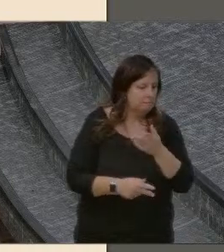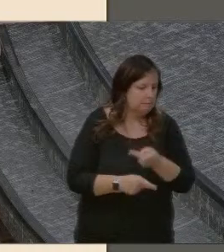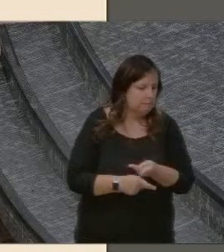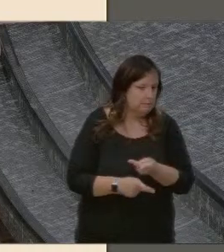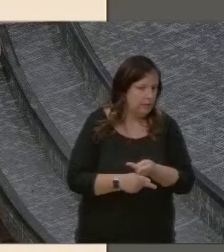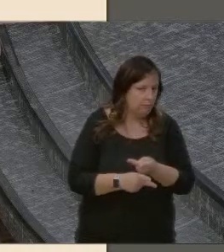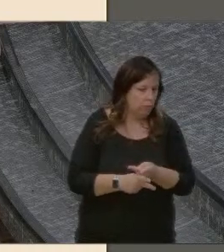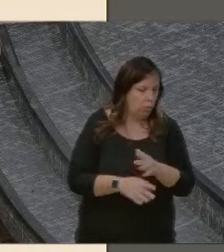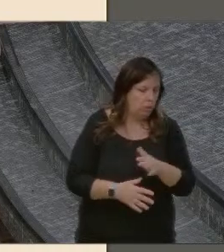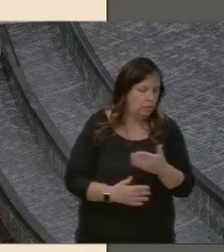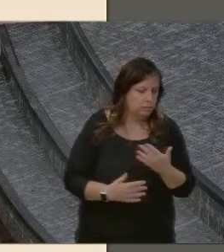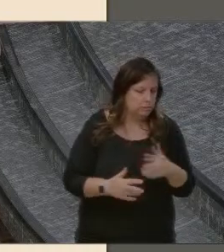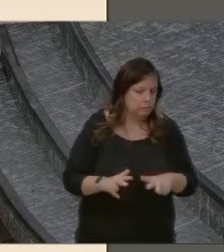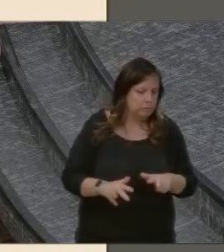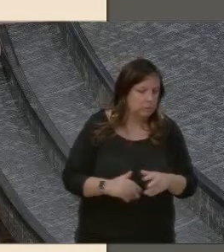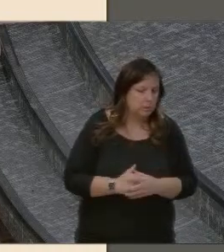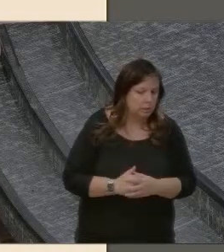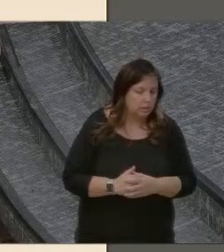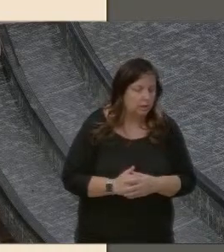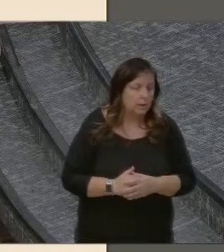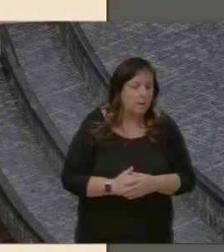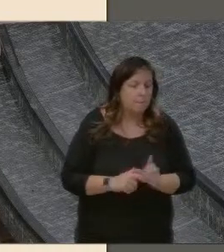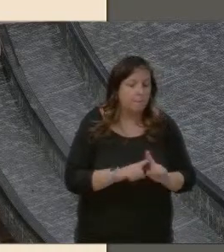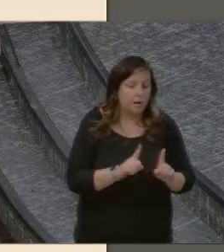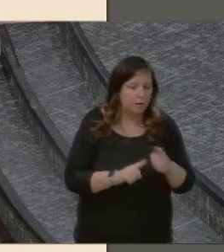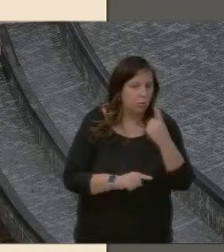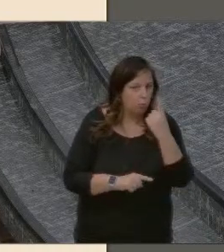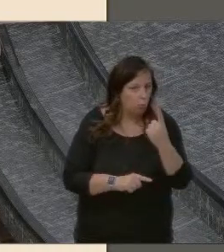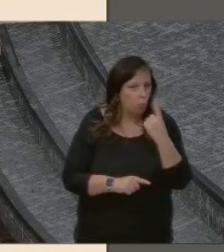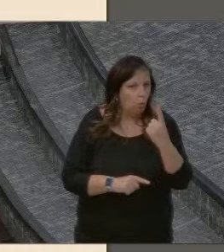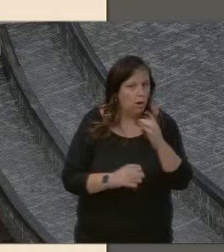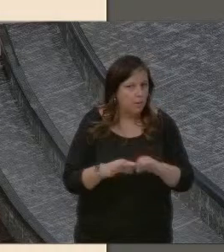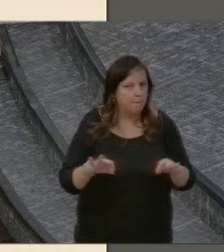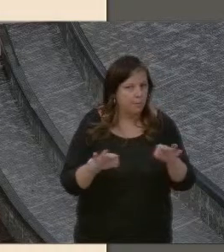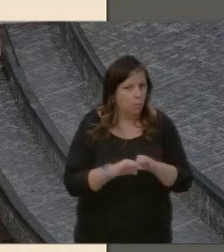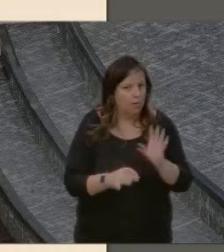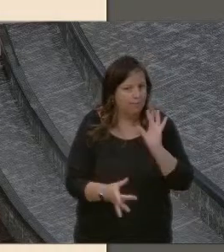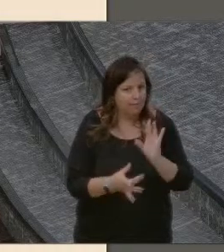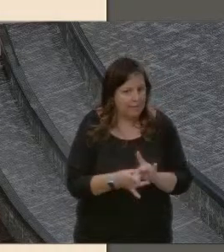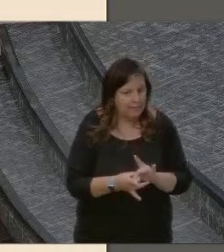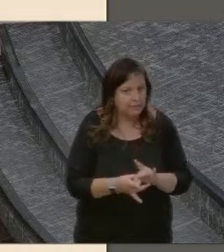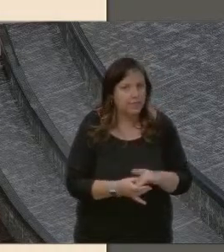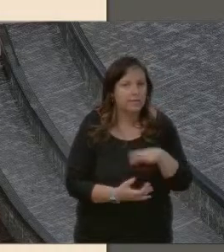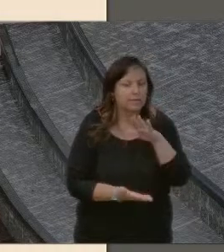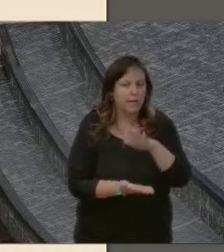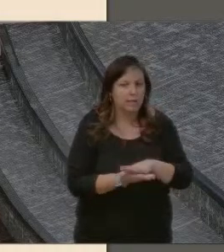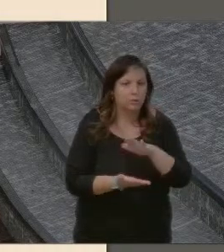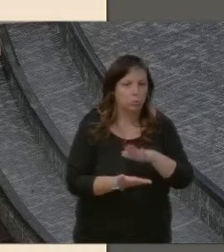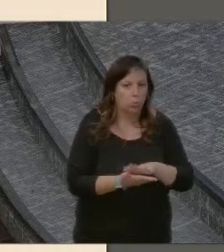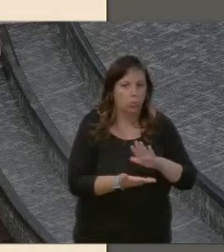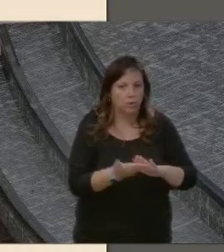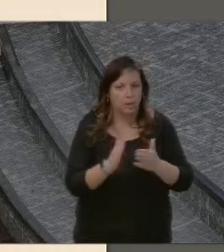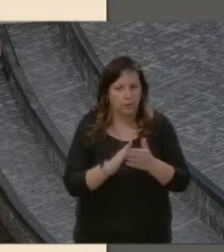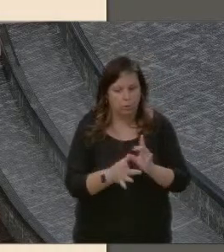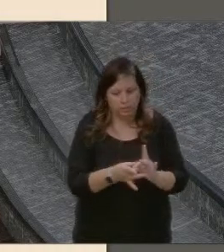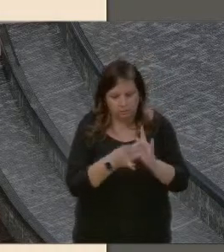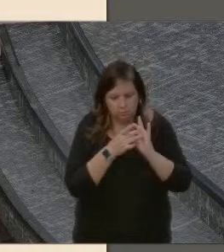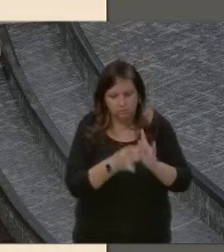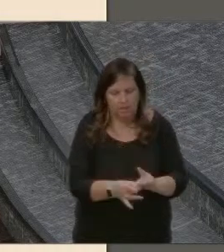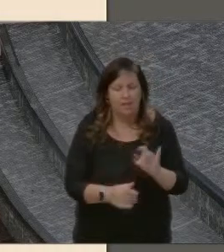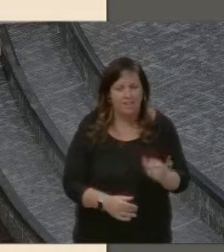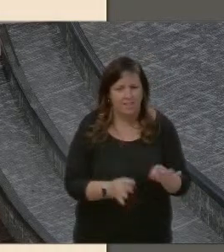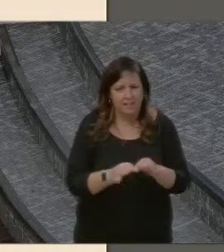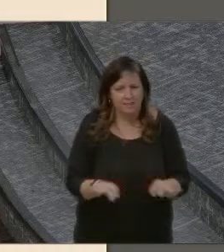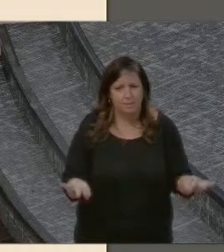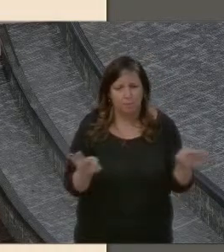community connectiveness, the school community link, is very important for school discipline. So as we move forward, we need